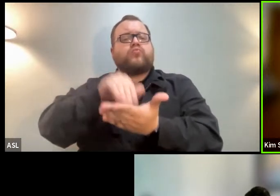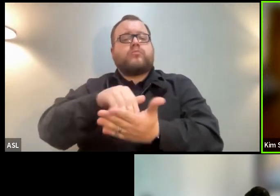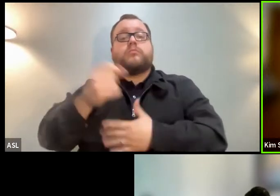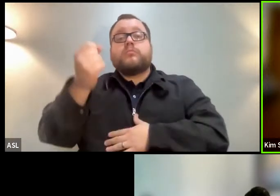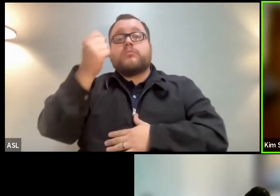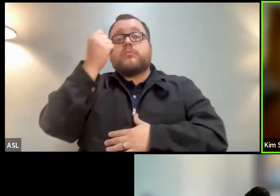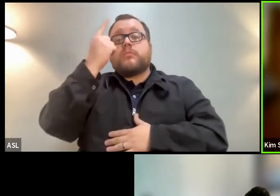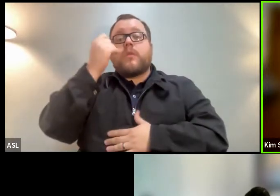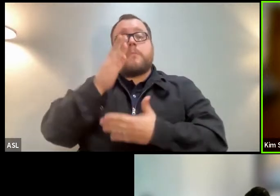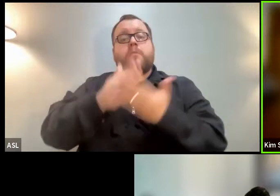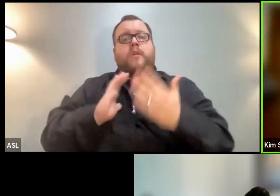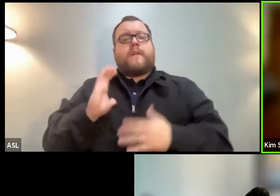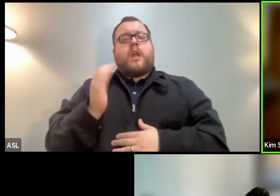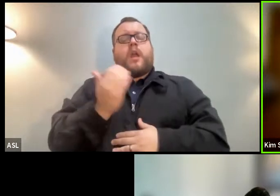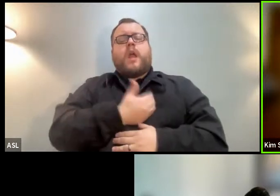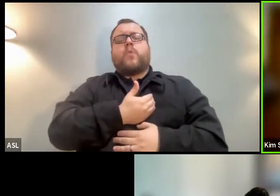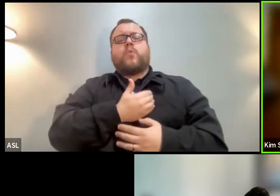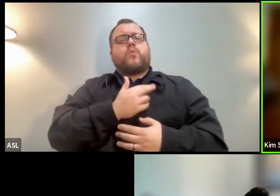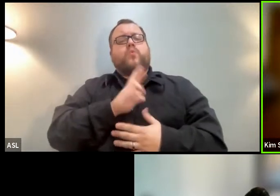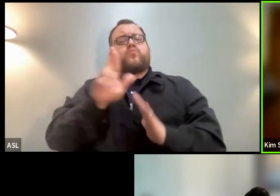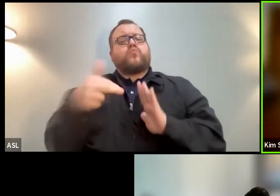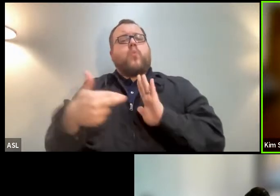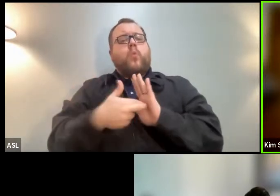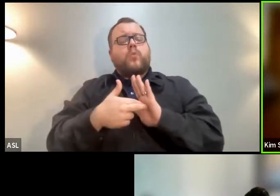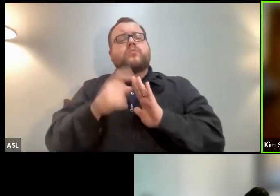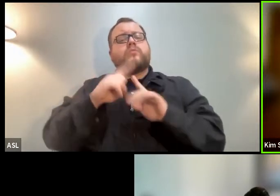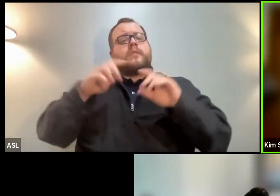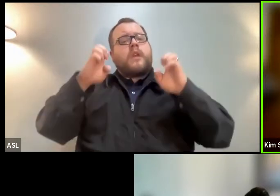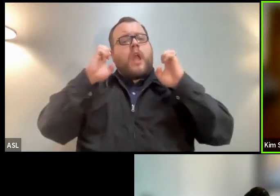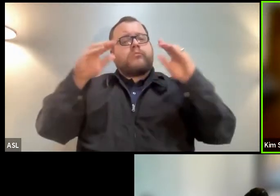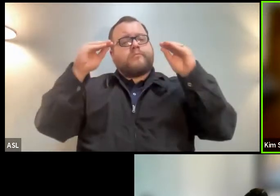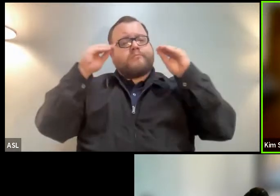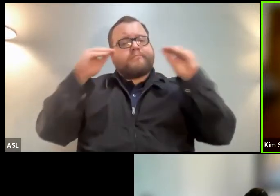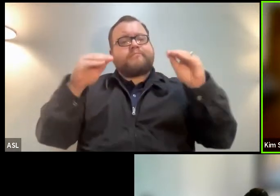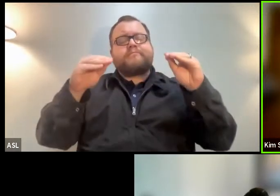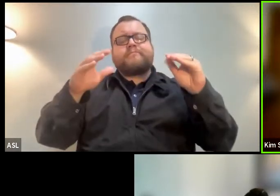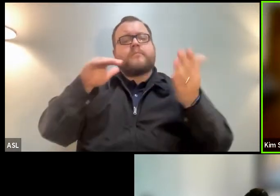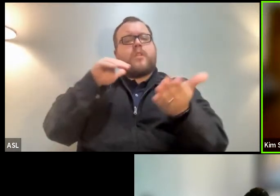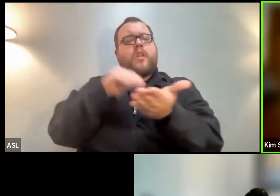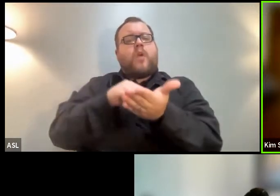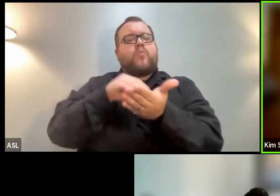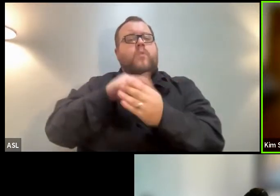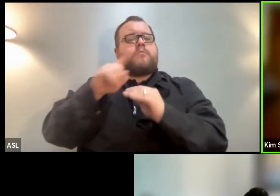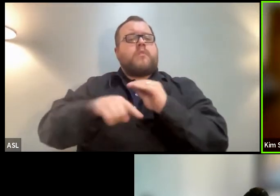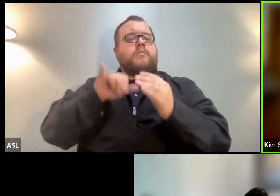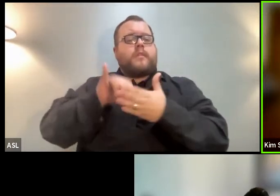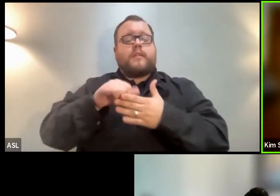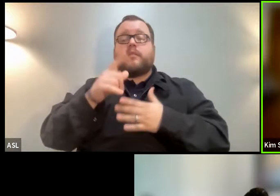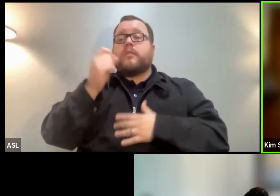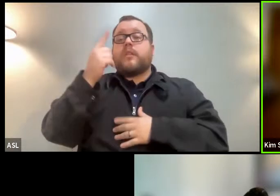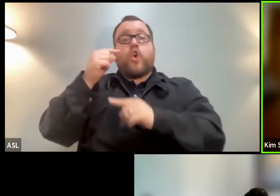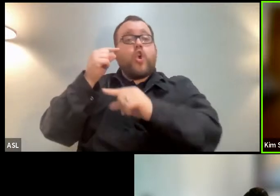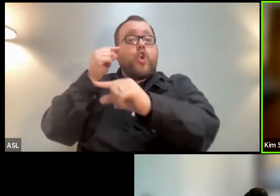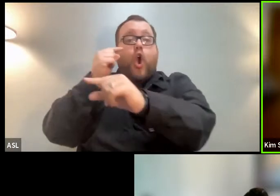our role is to also educate providers about this, that, you know, guardianship isn't the